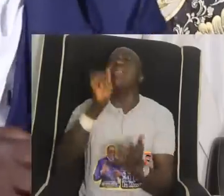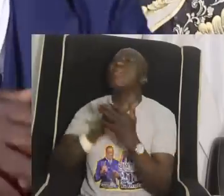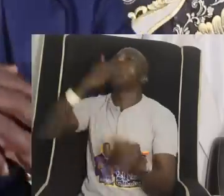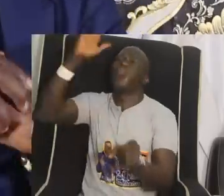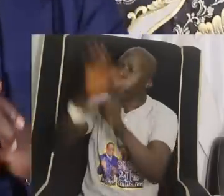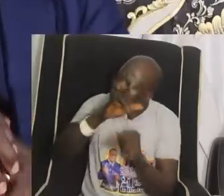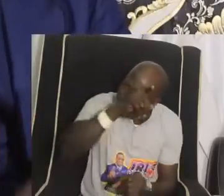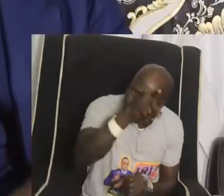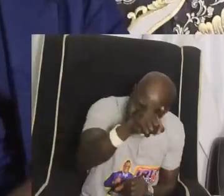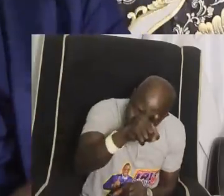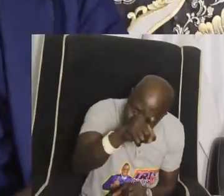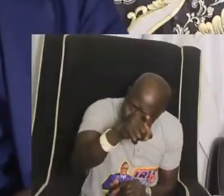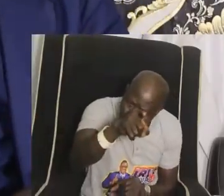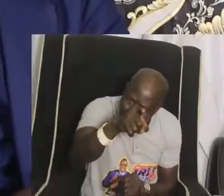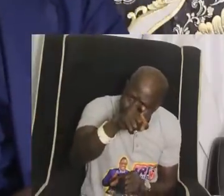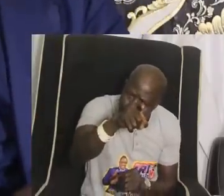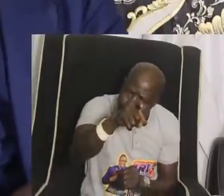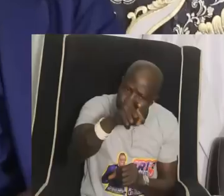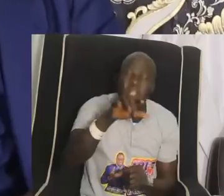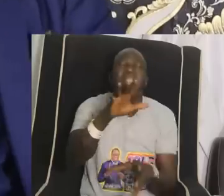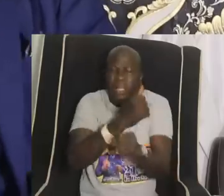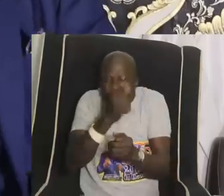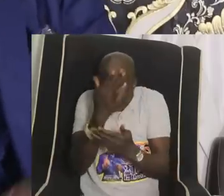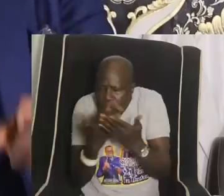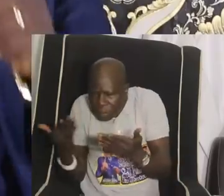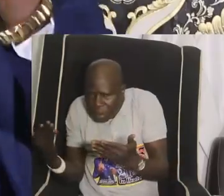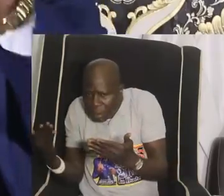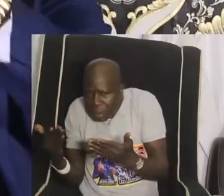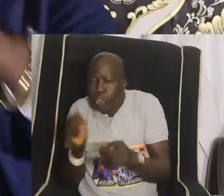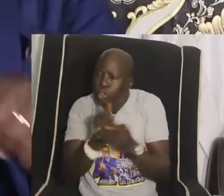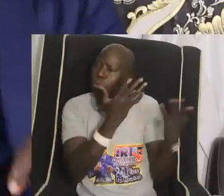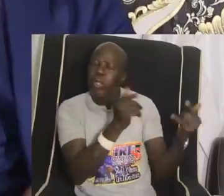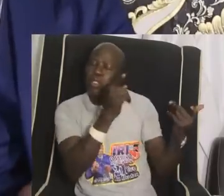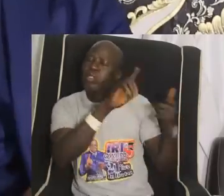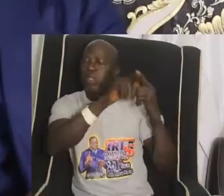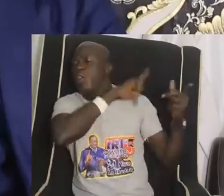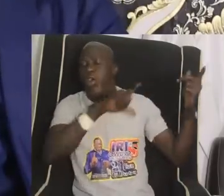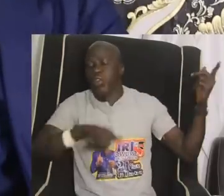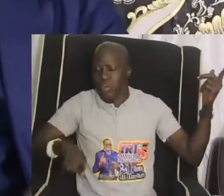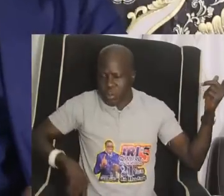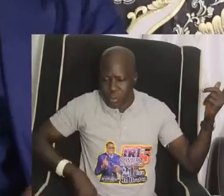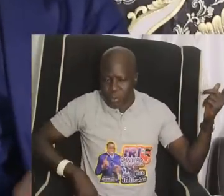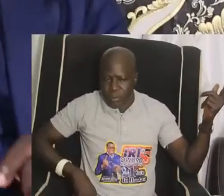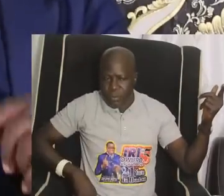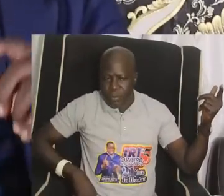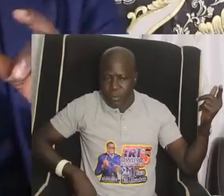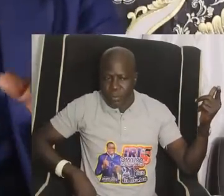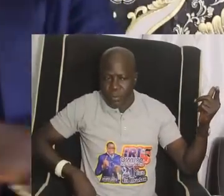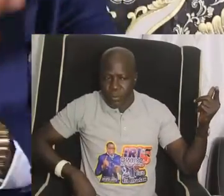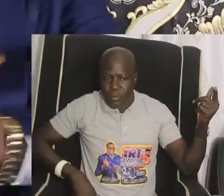If it's God that promised you, He take you something. You wait unto the Lord.